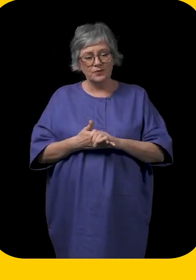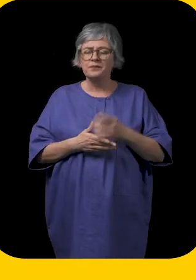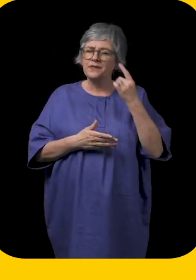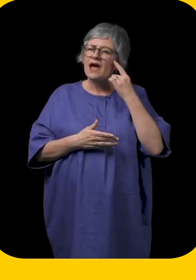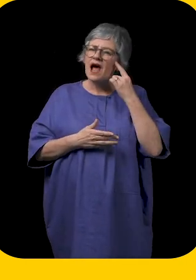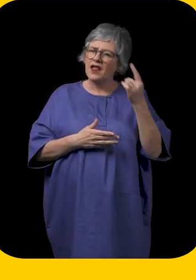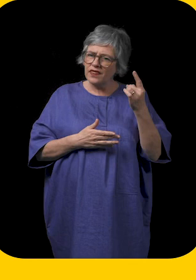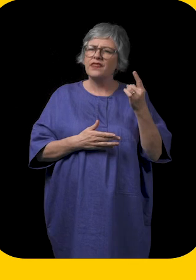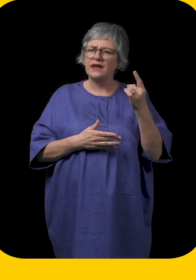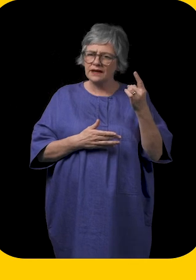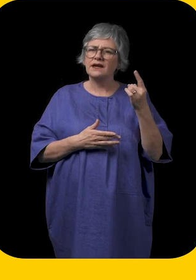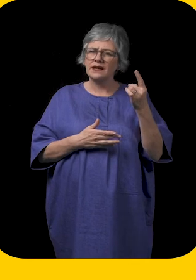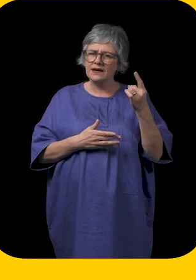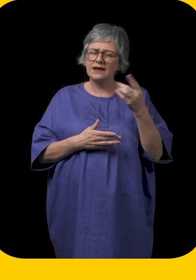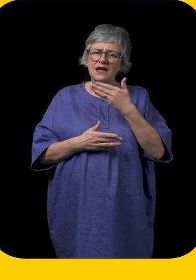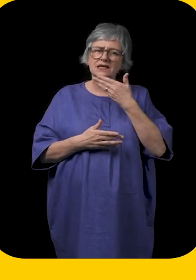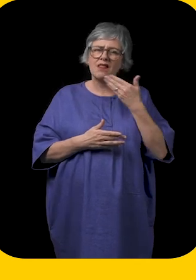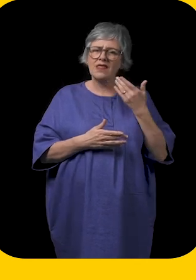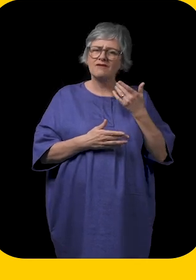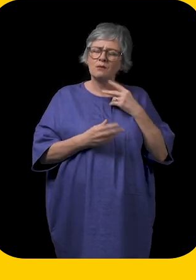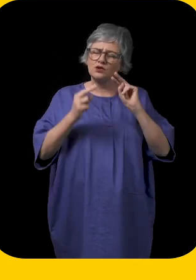Nadine, do you have anything to say on that as well?